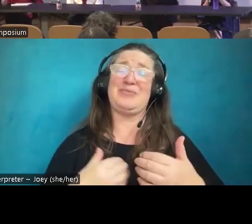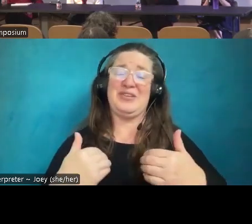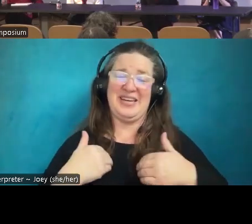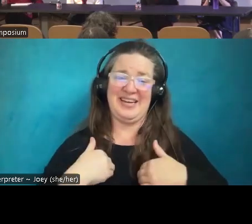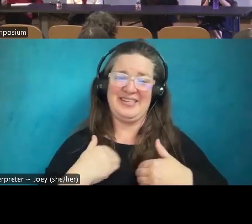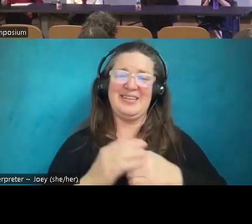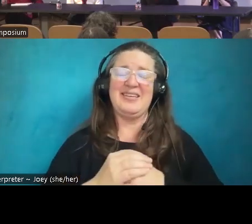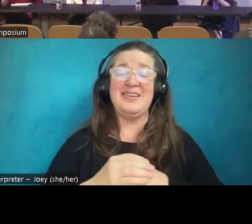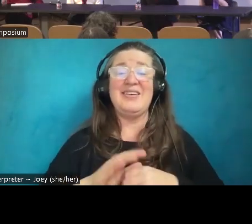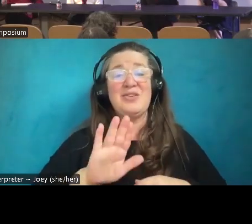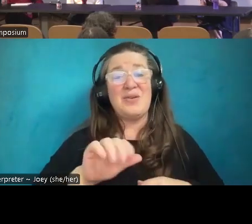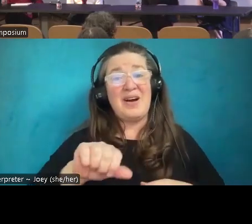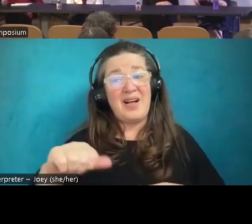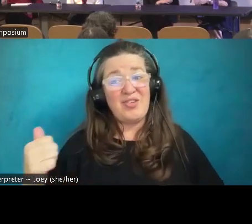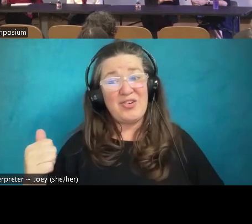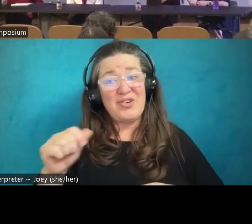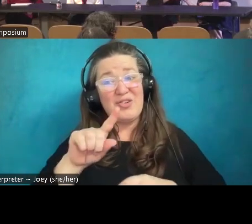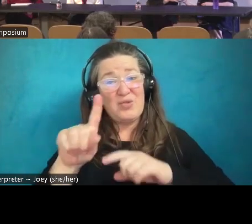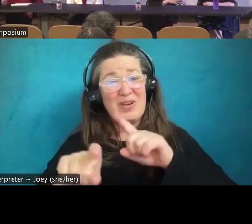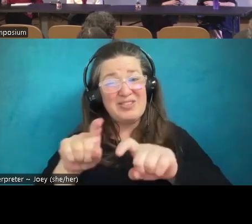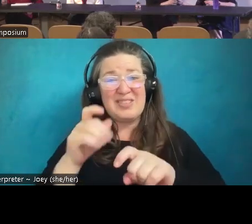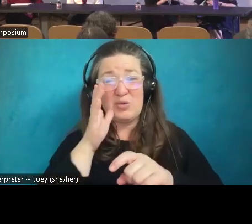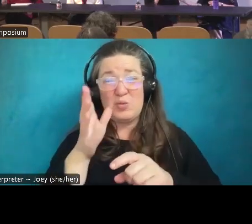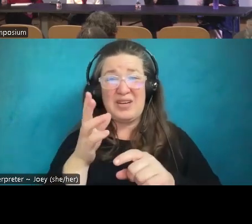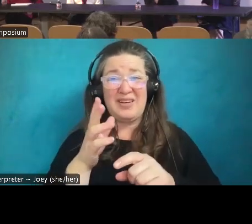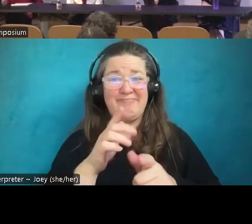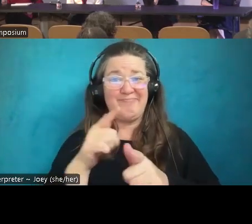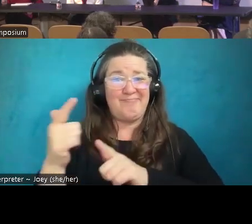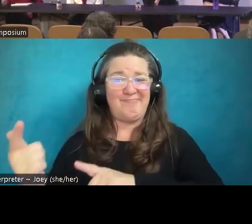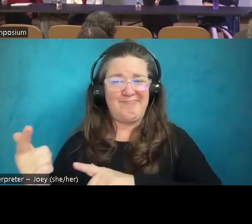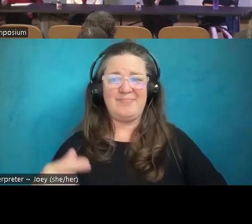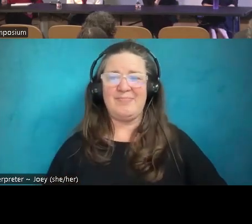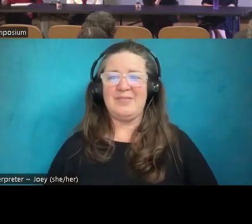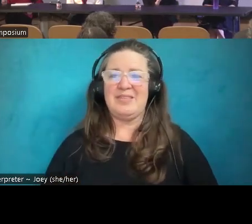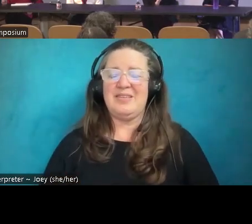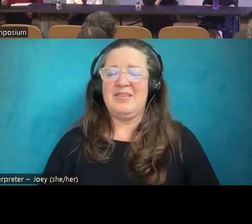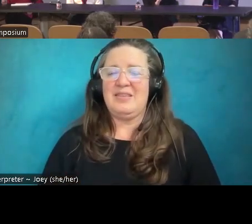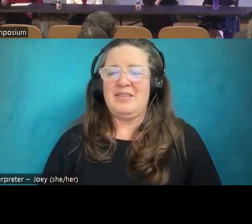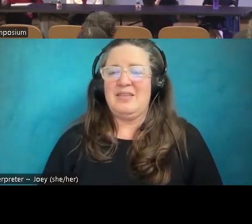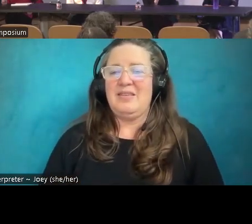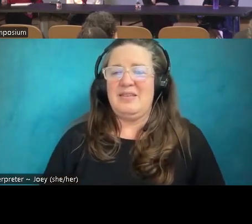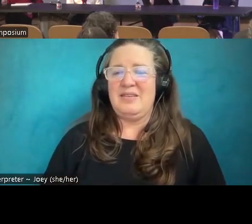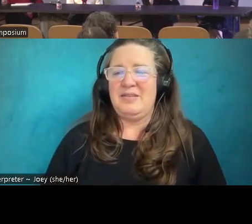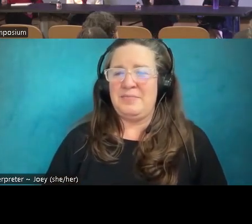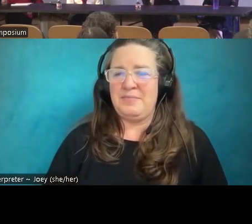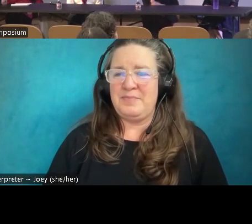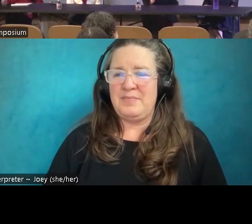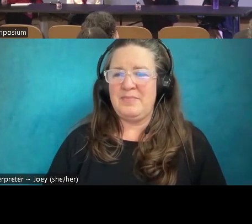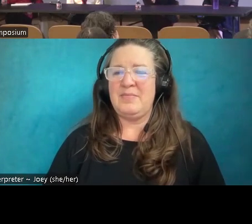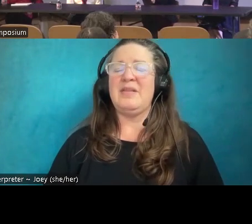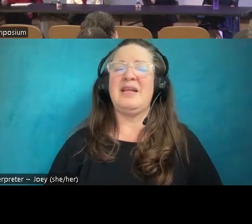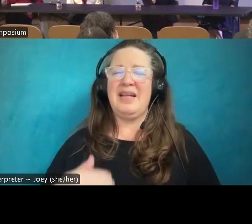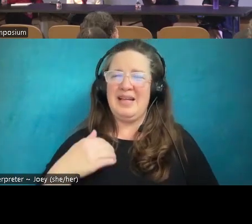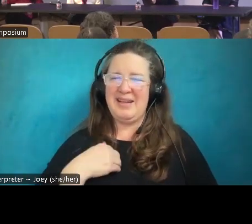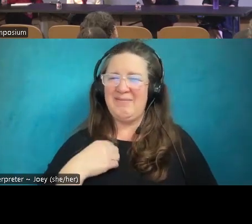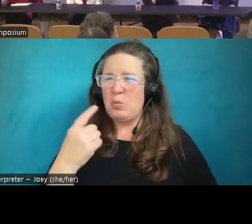some of your other questions, I think I'll pass it off. Yeah. I'll actually have a few comments from you, Dr. Bender, and then we'll wrap